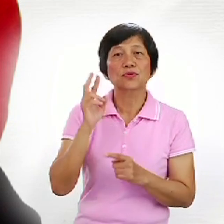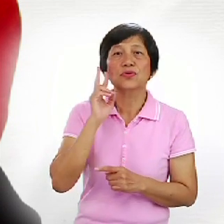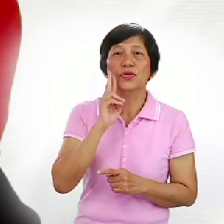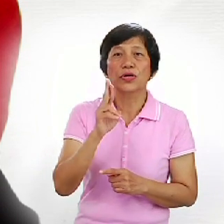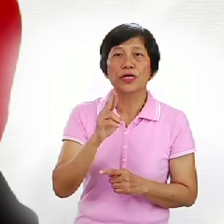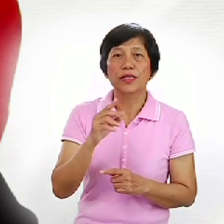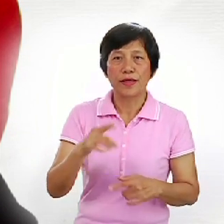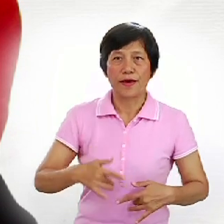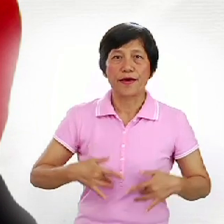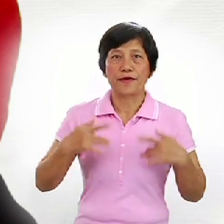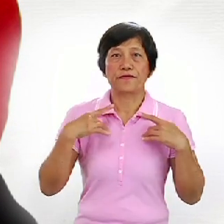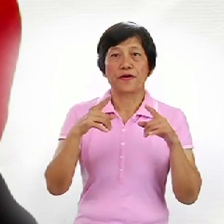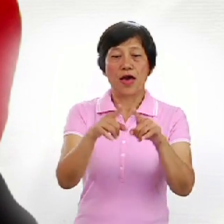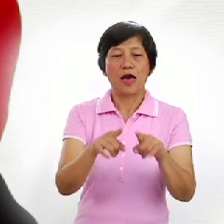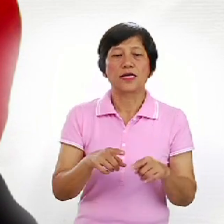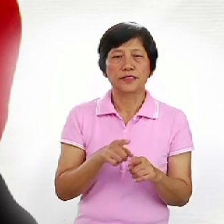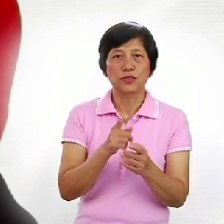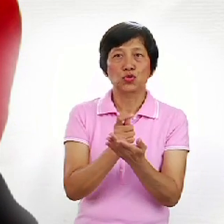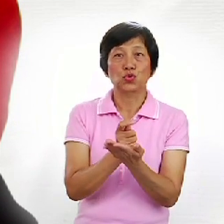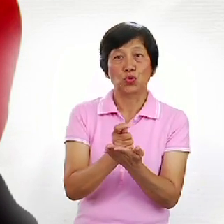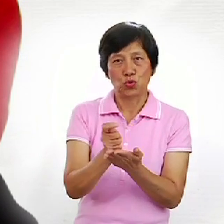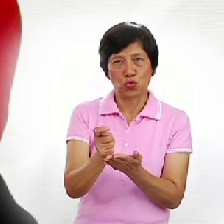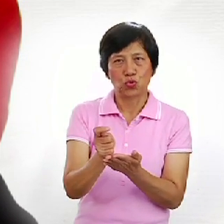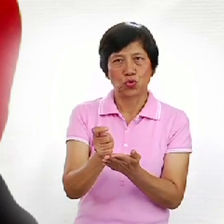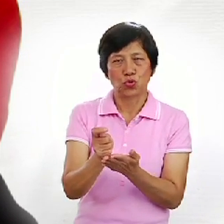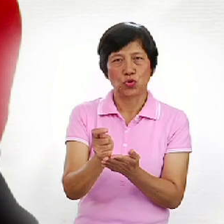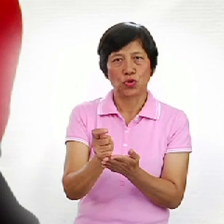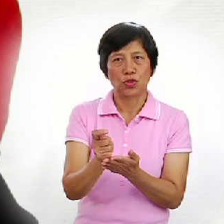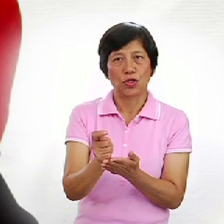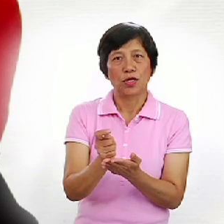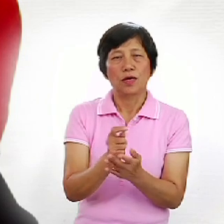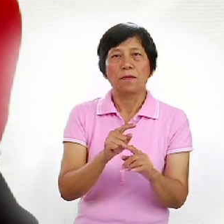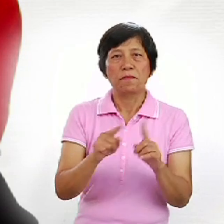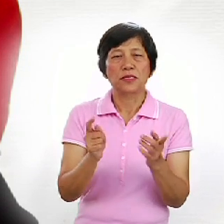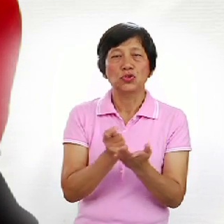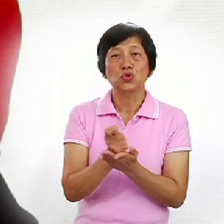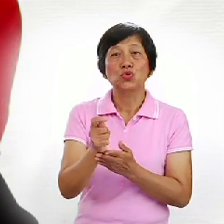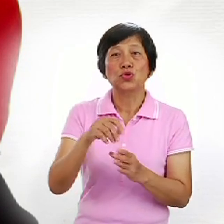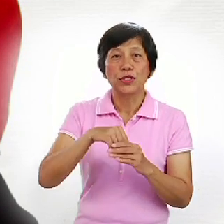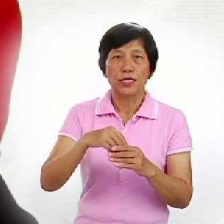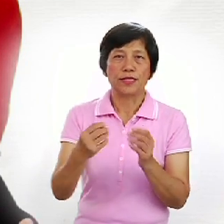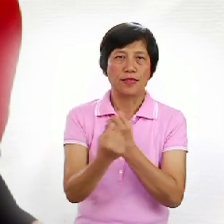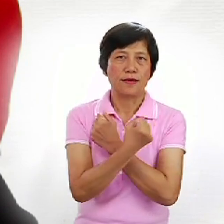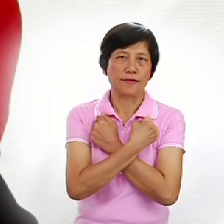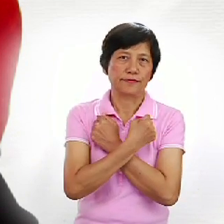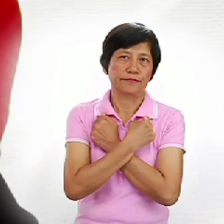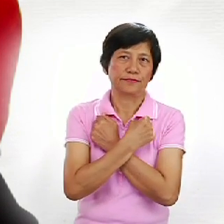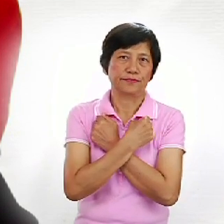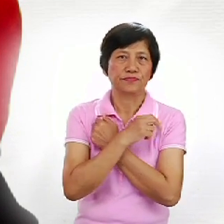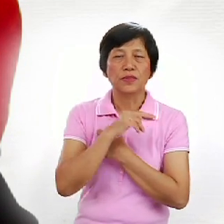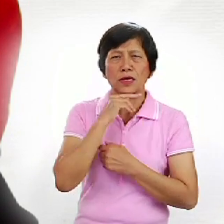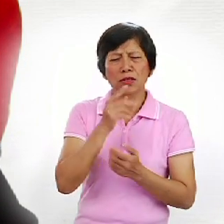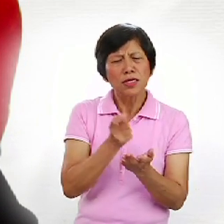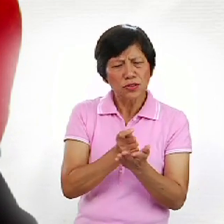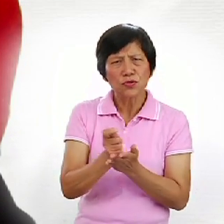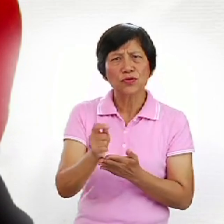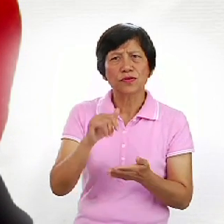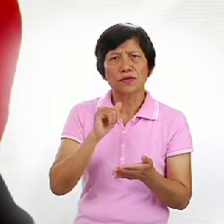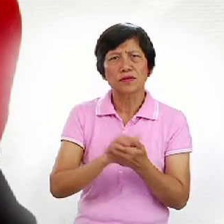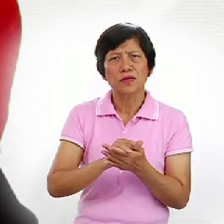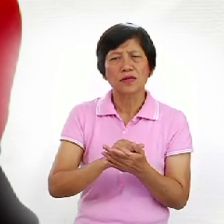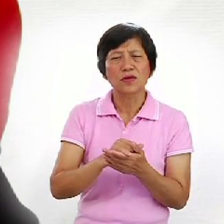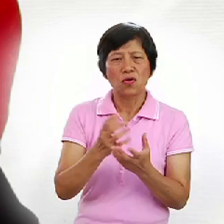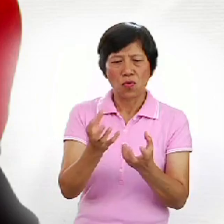life as truth, but truth in love. Not truth that wants